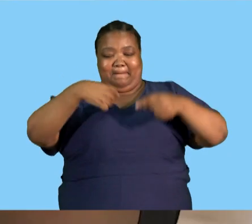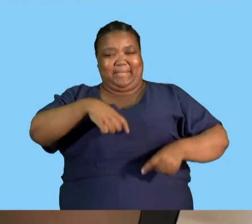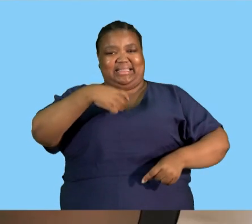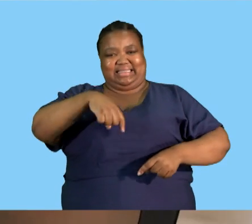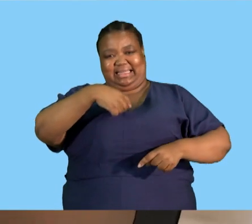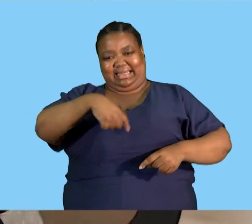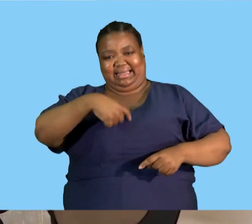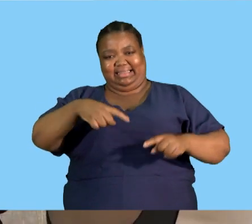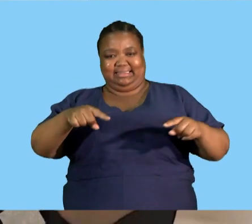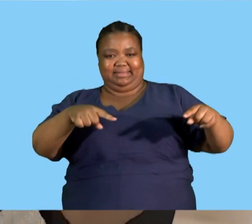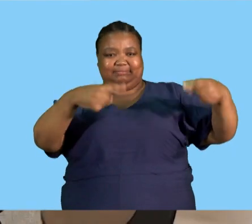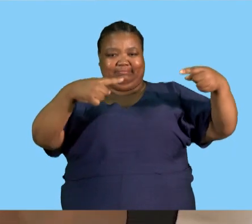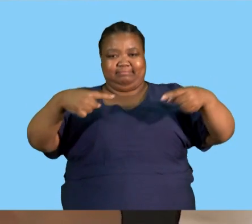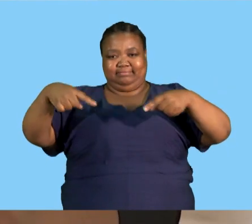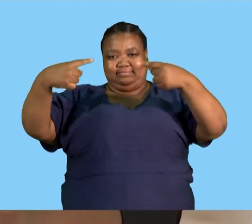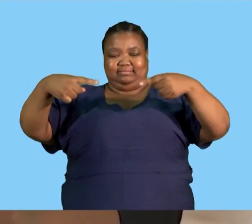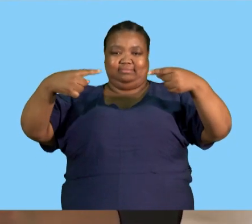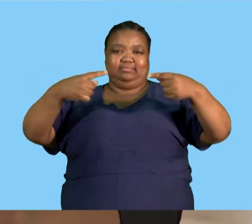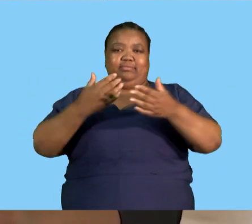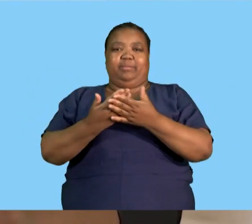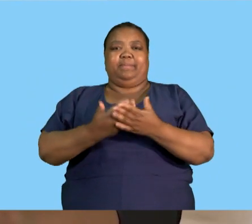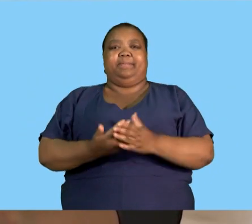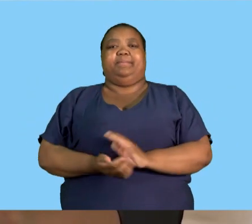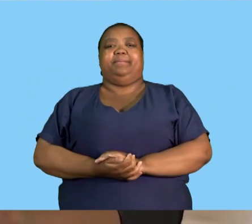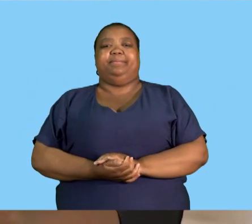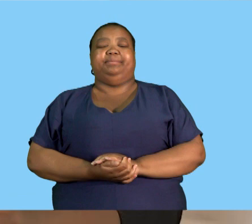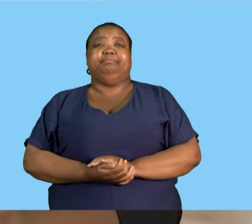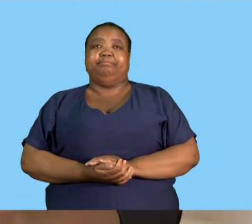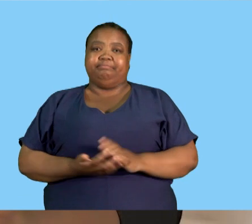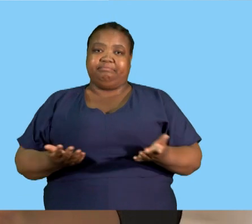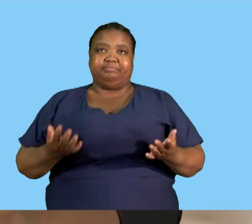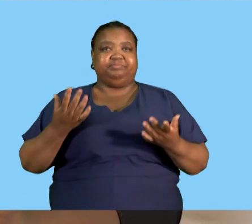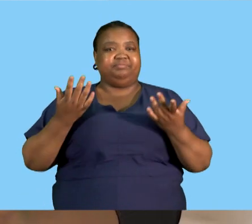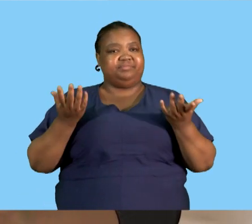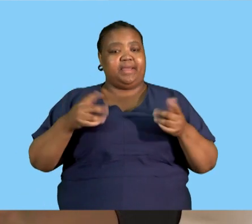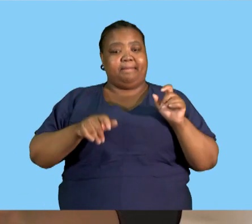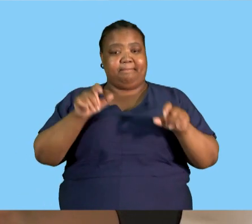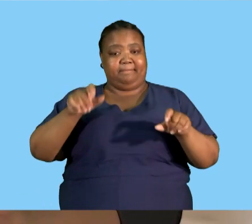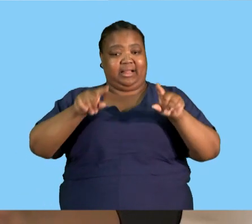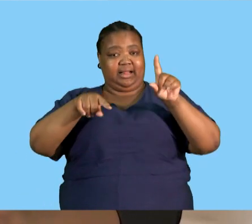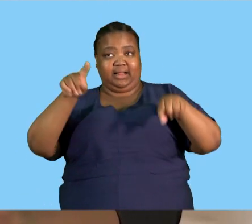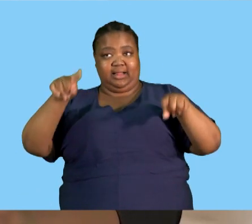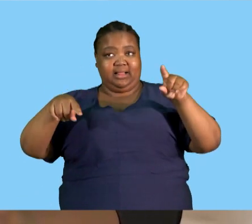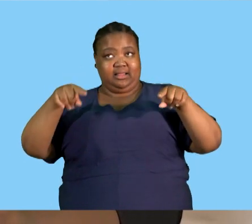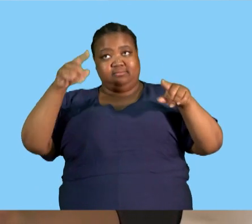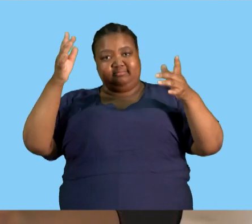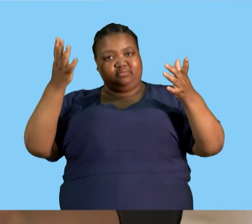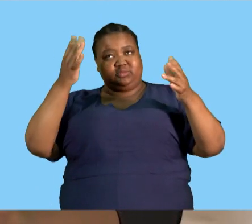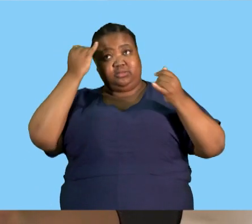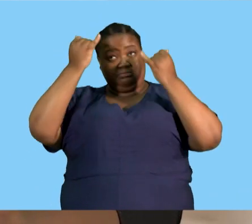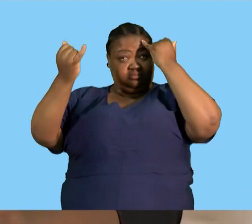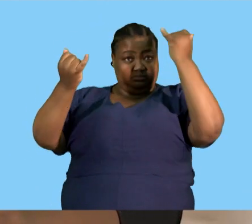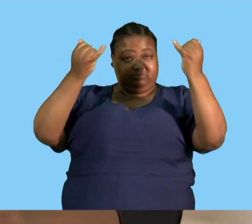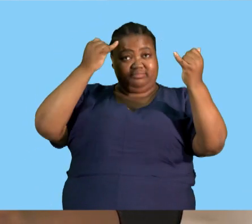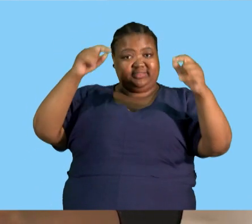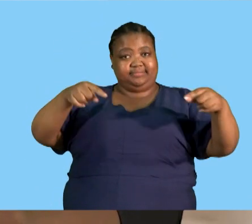of personalities, and that leads to what? To conflict due to differences in opinion. So there's a